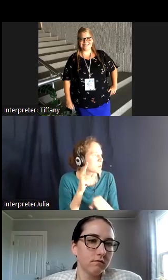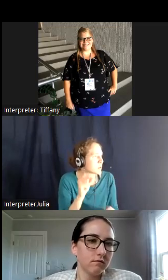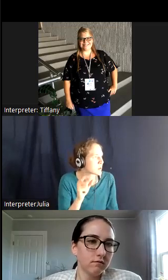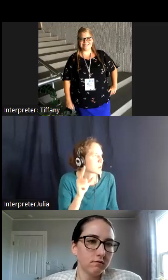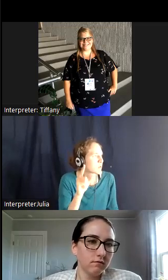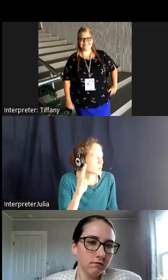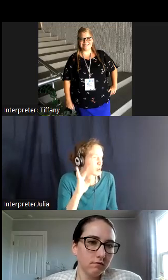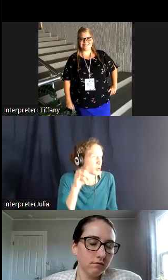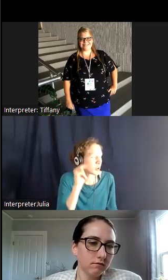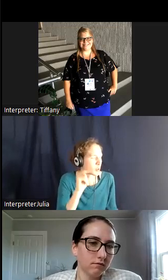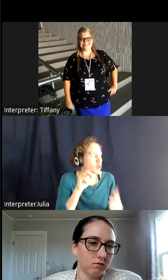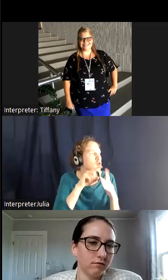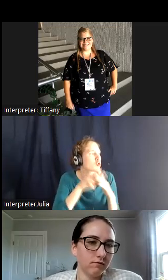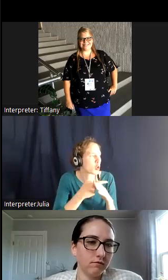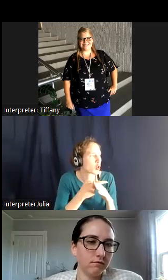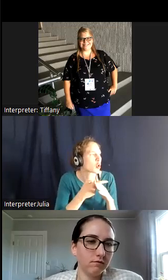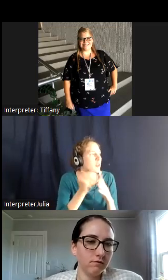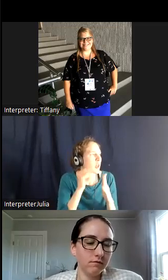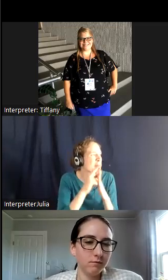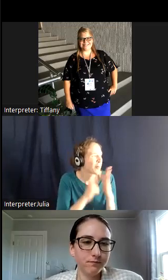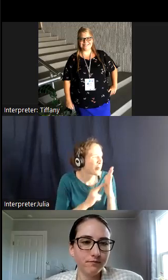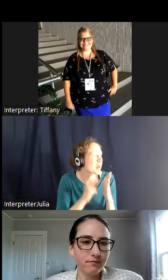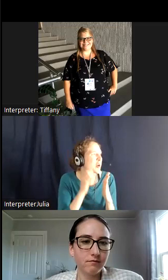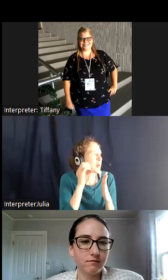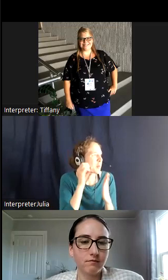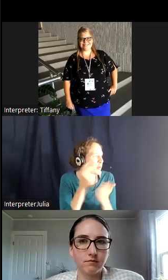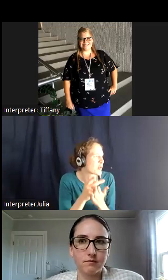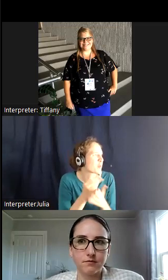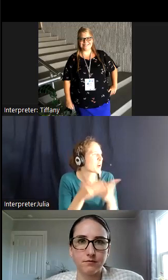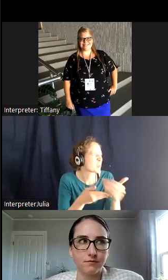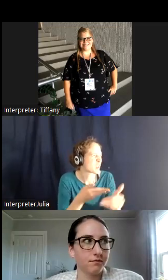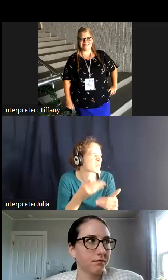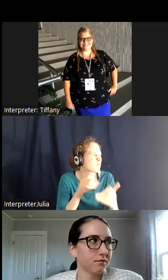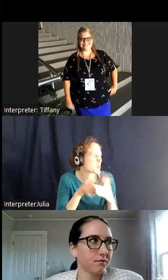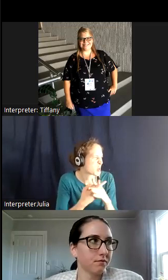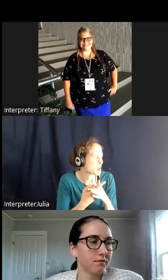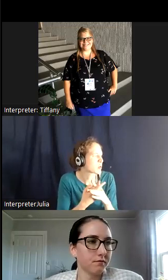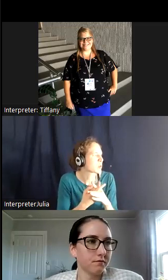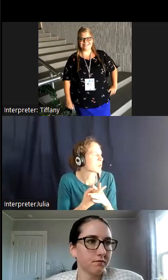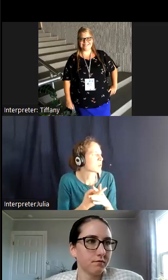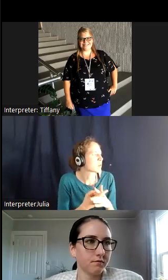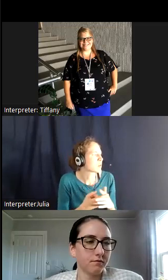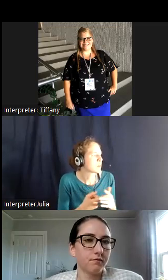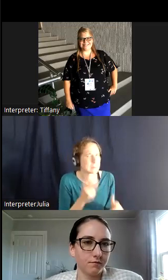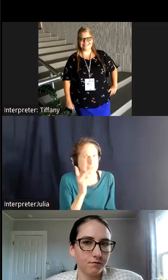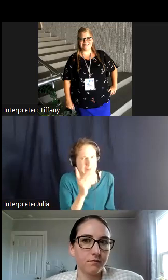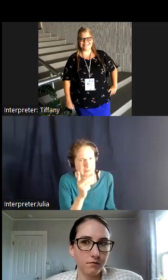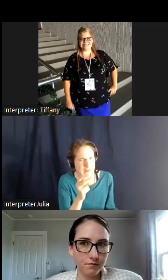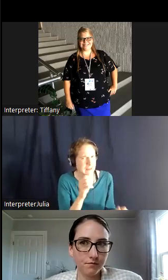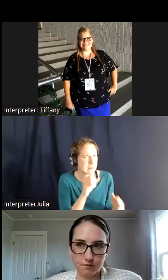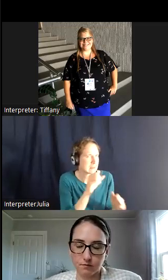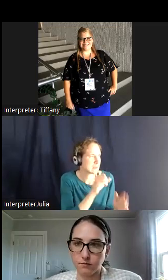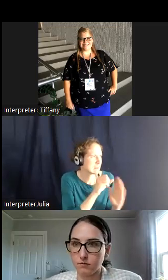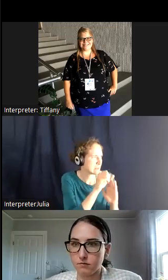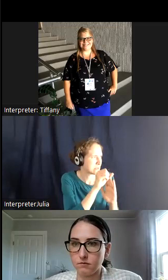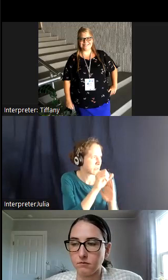the approval, these rules will become effective, pending approval from the State Board of Human